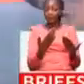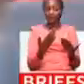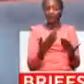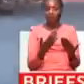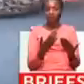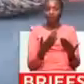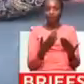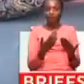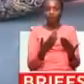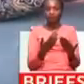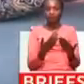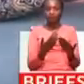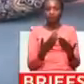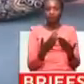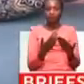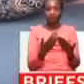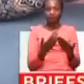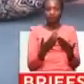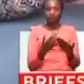things. So